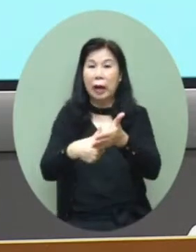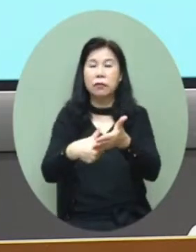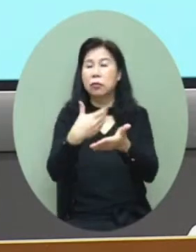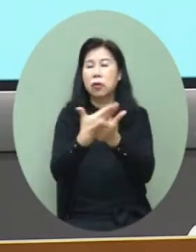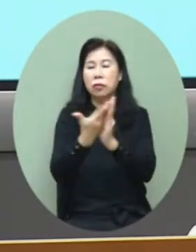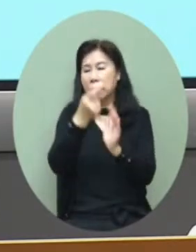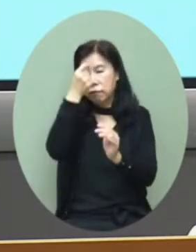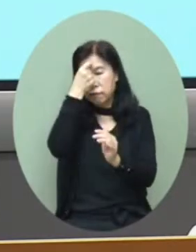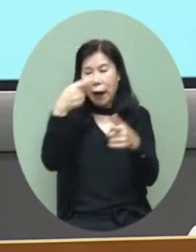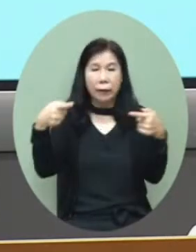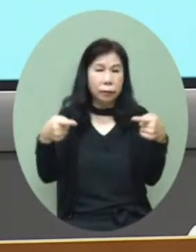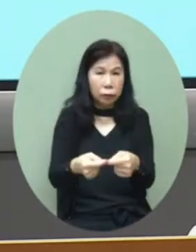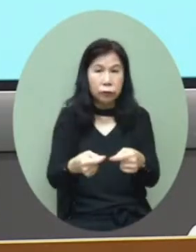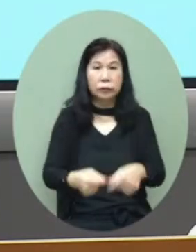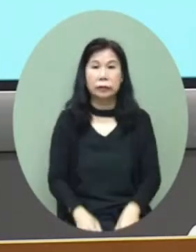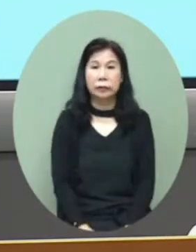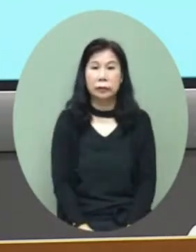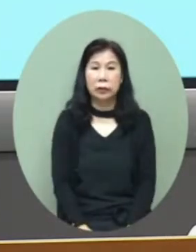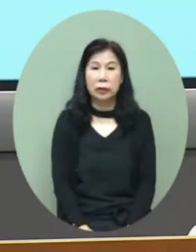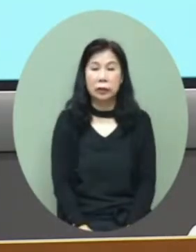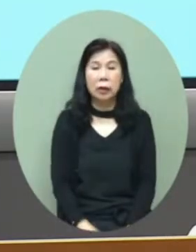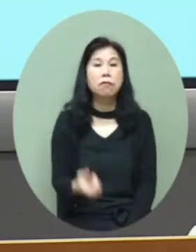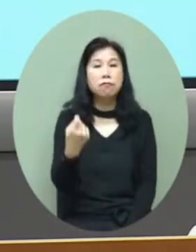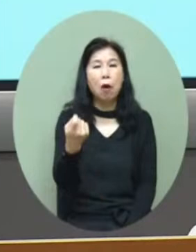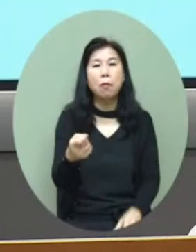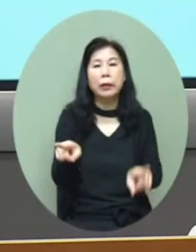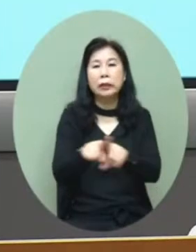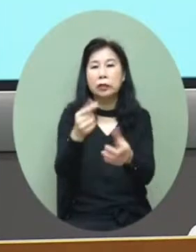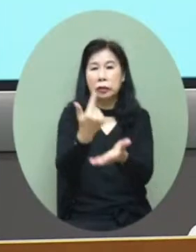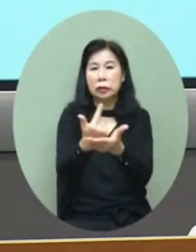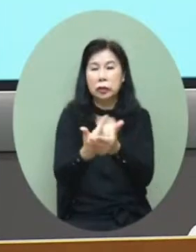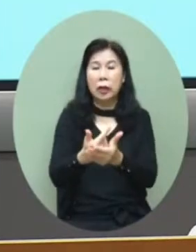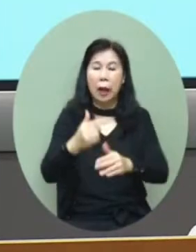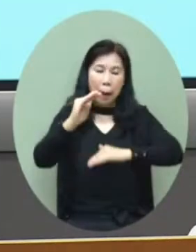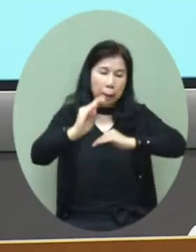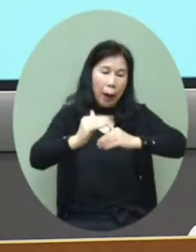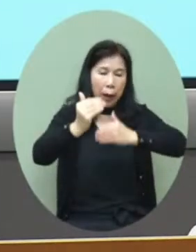anti-epidemic efforts to the mainland authorities.